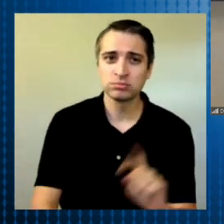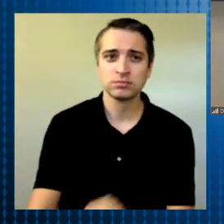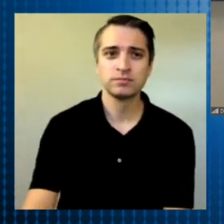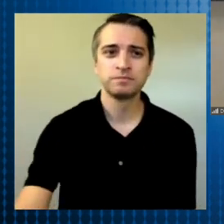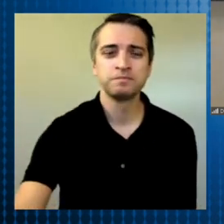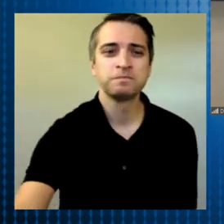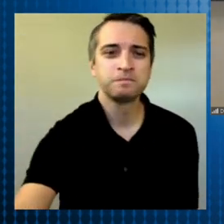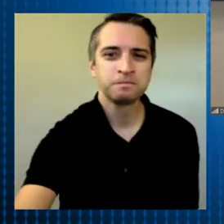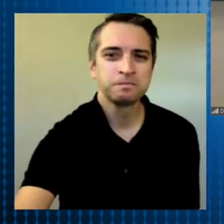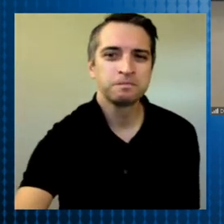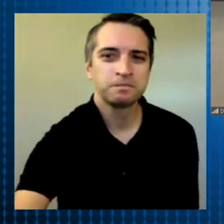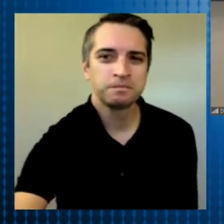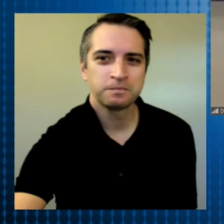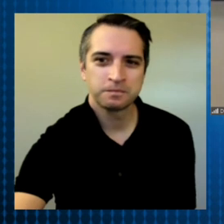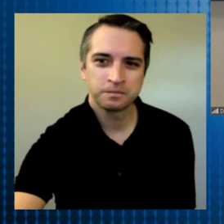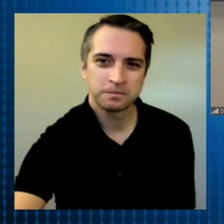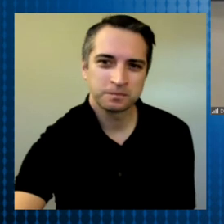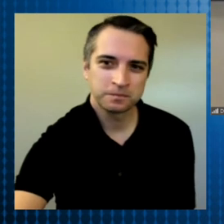But I wonder, was the pay